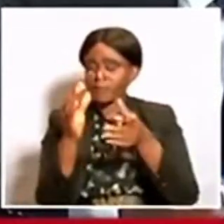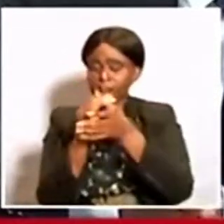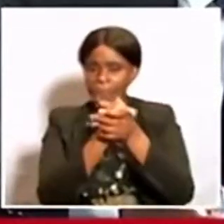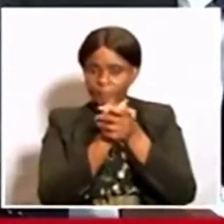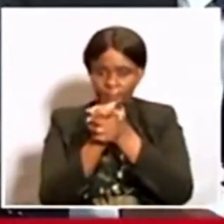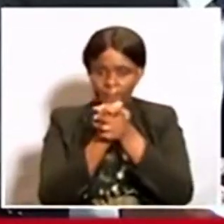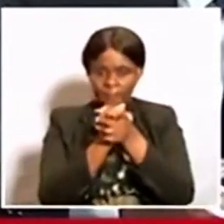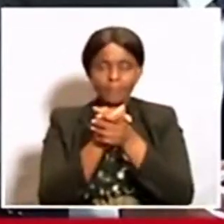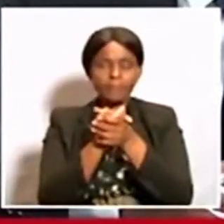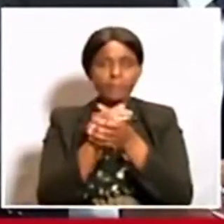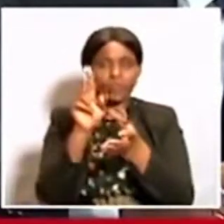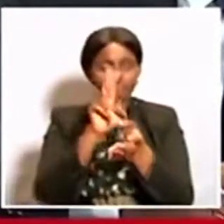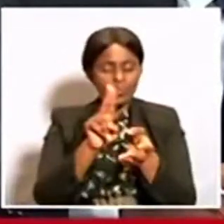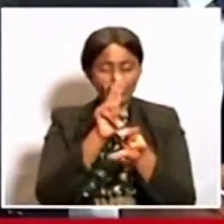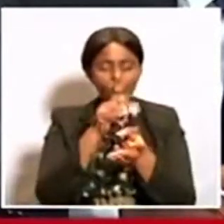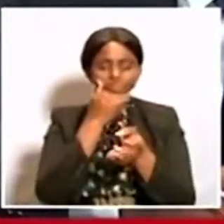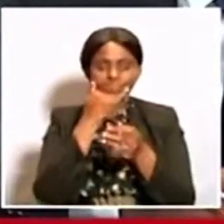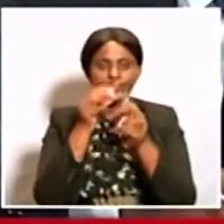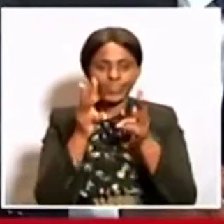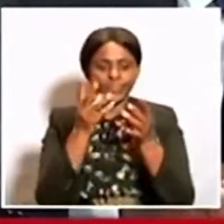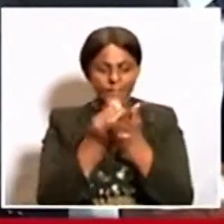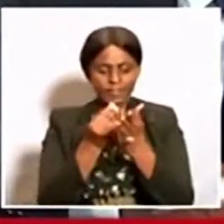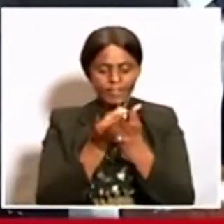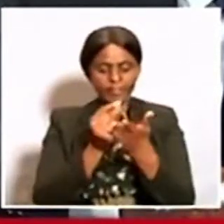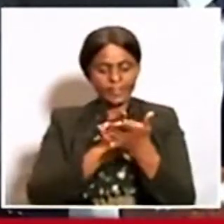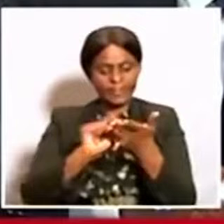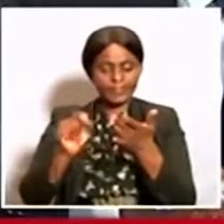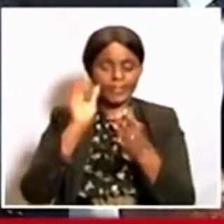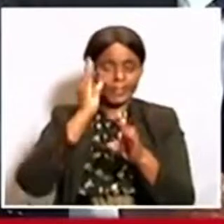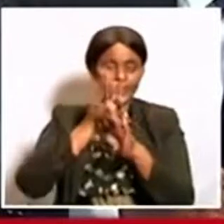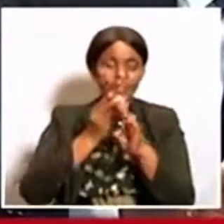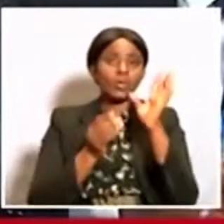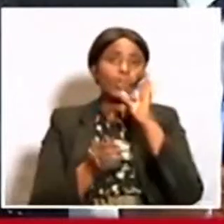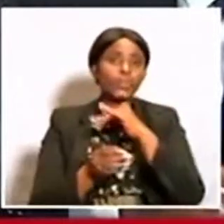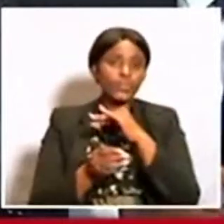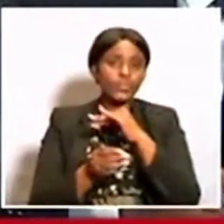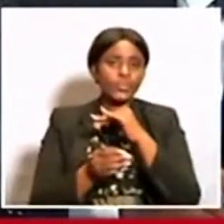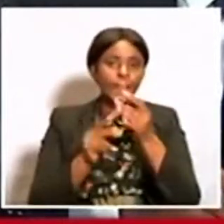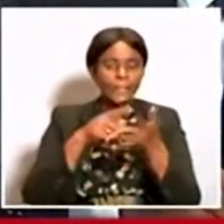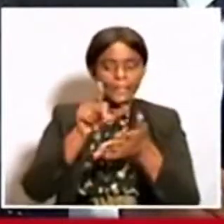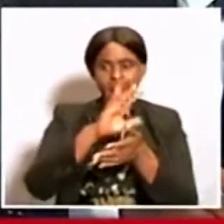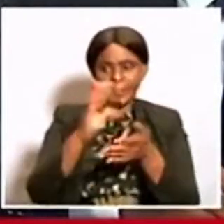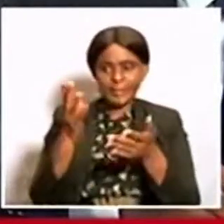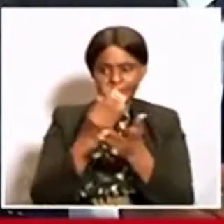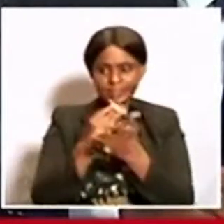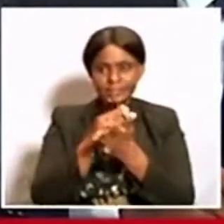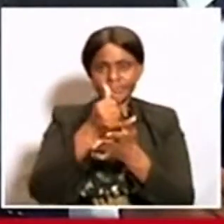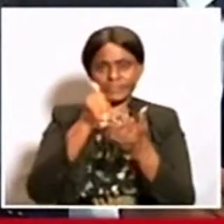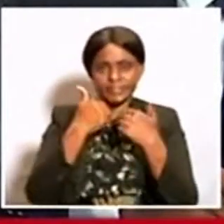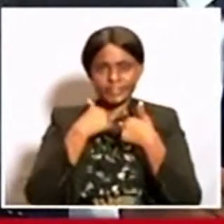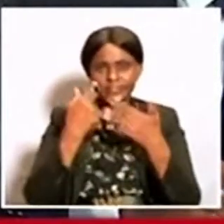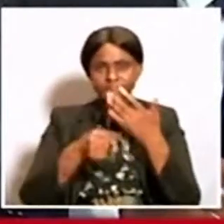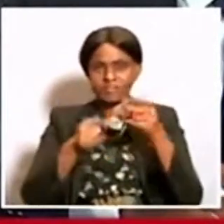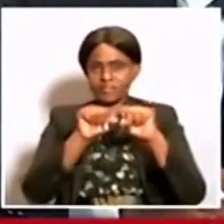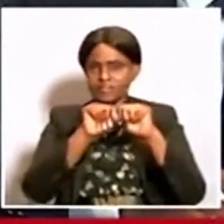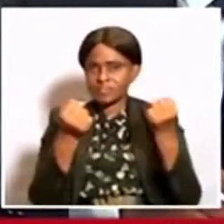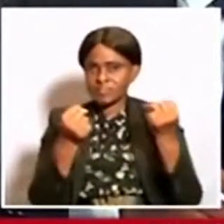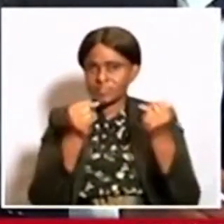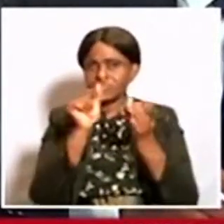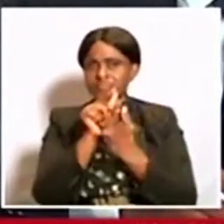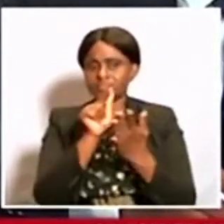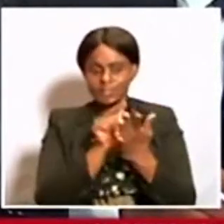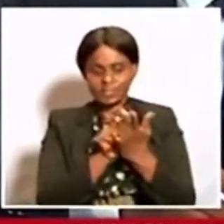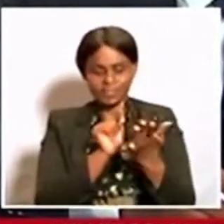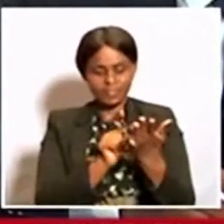who misappropriated the funds have been written to refund the money as they have breached